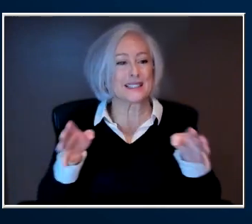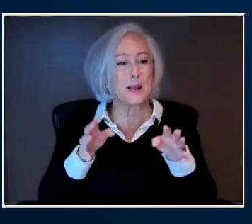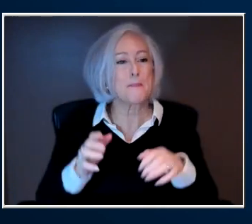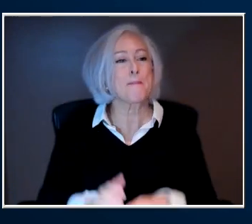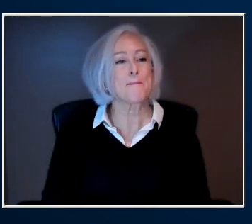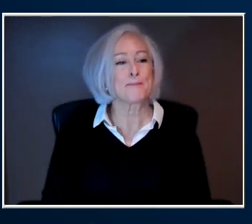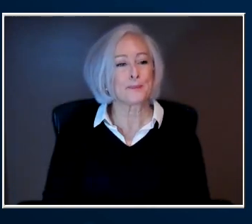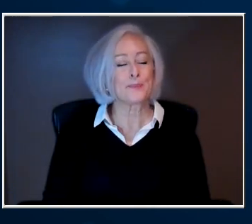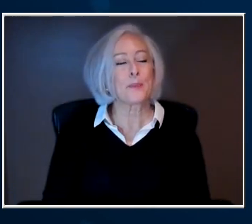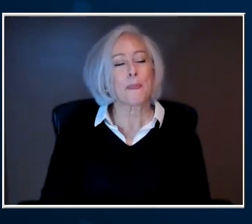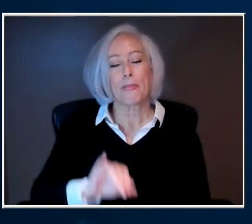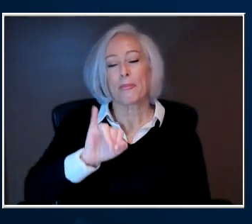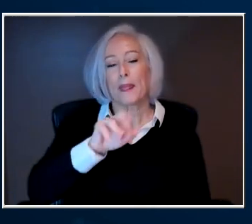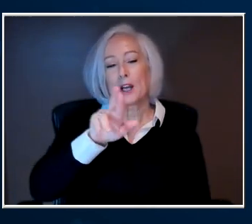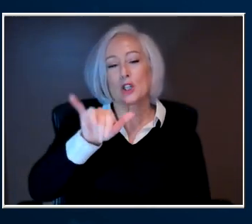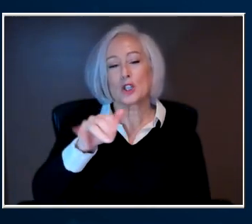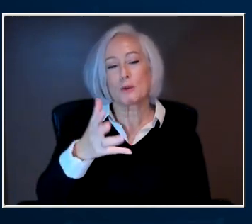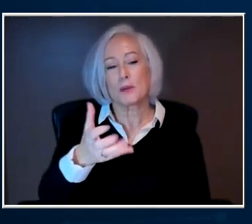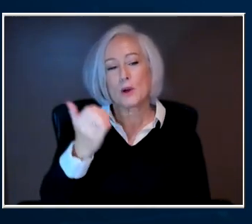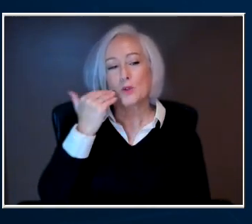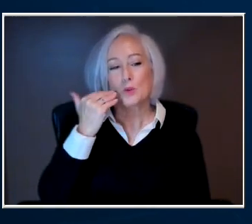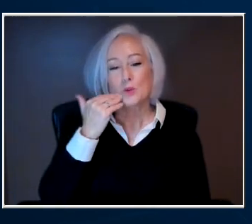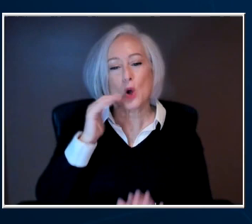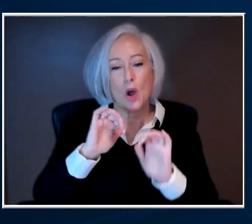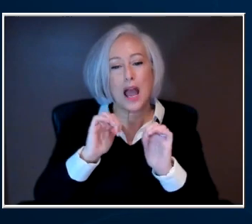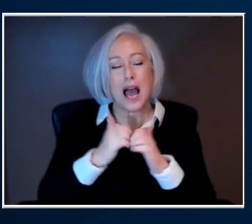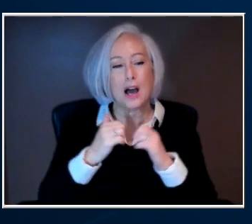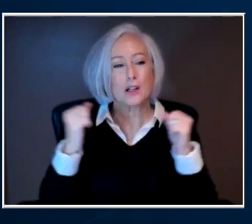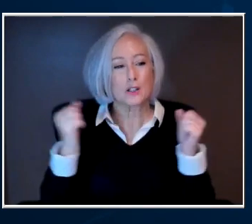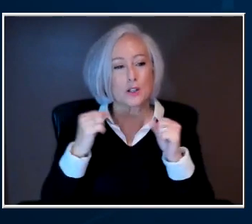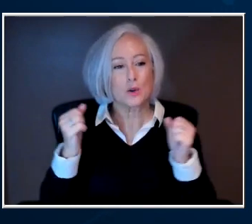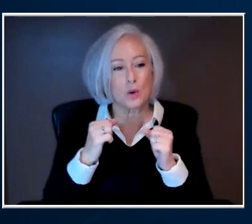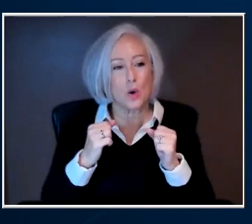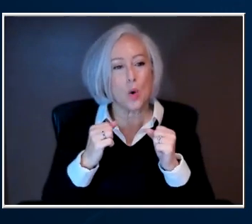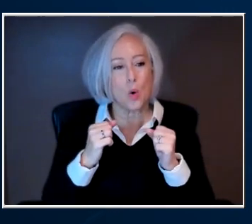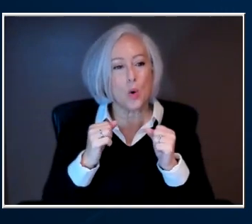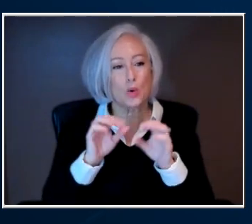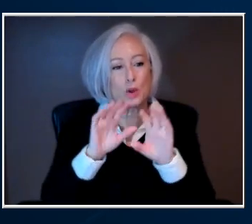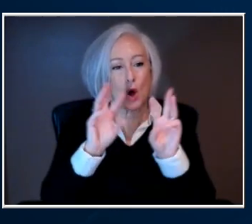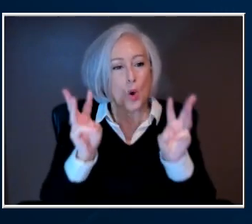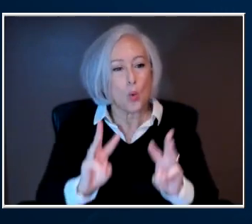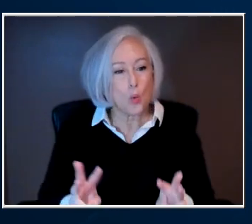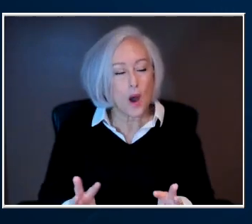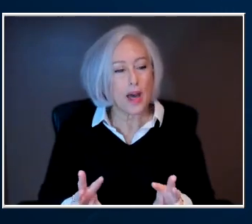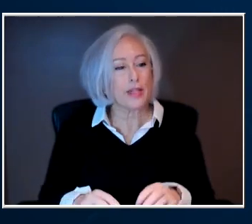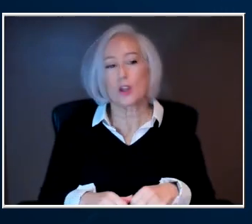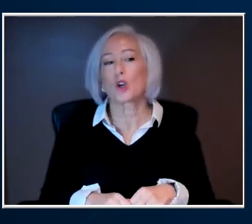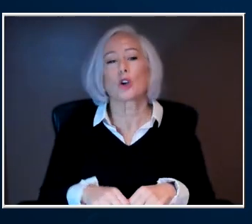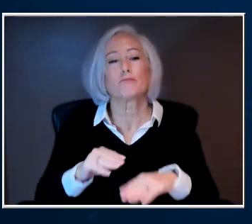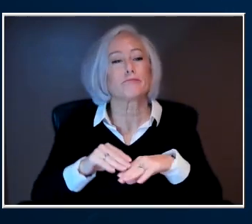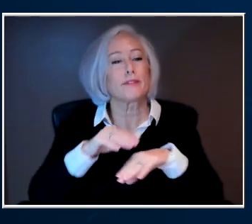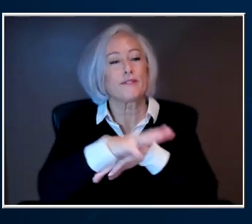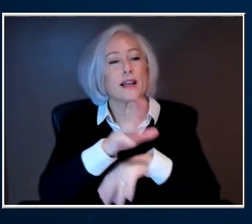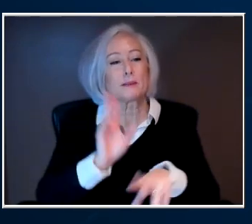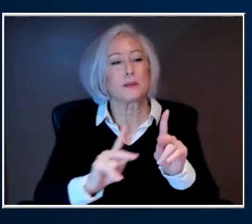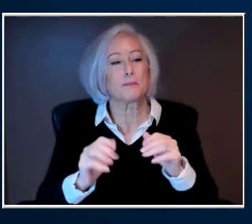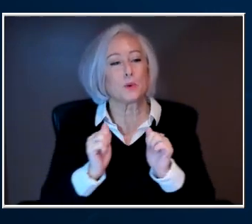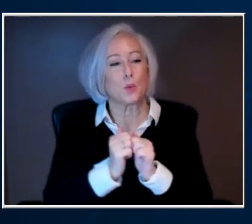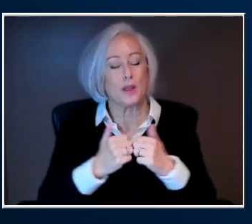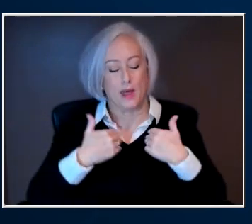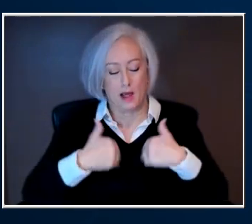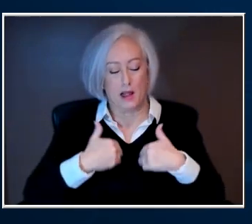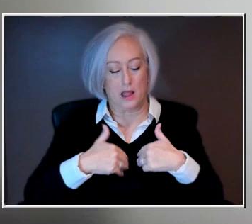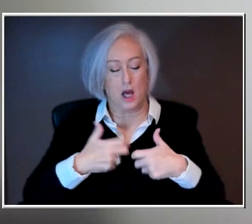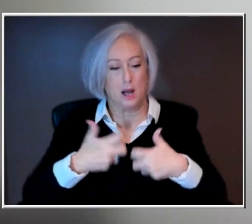this cold weather and that cold air affect somebody who already has lung issues, so allergies, asthma?